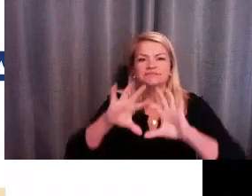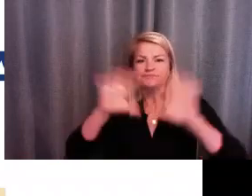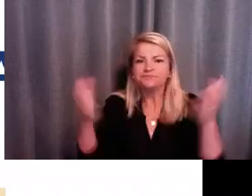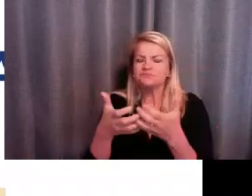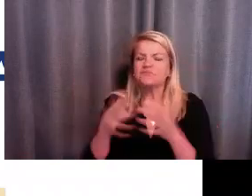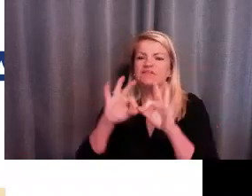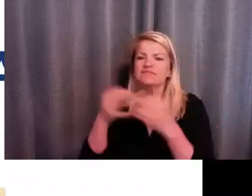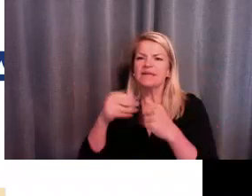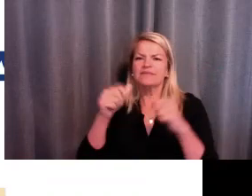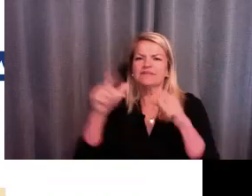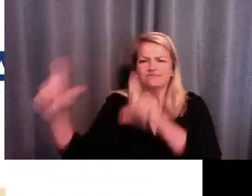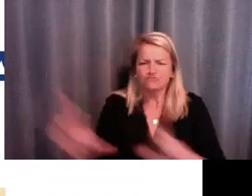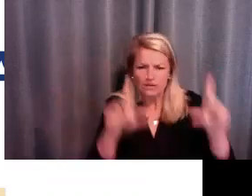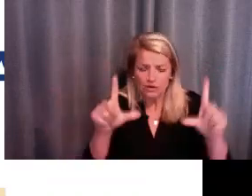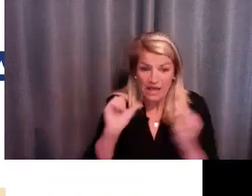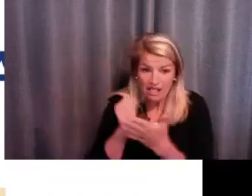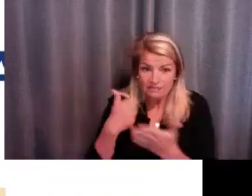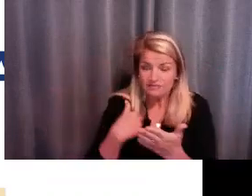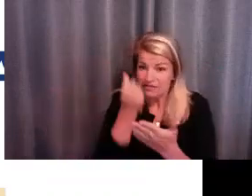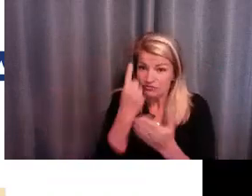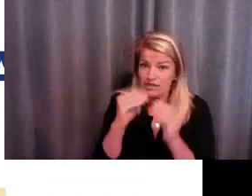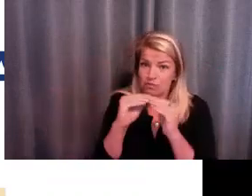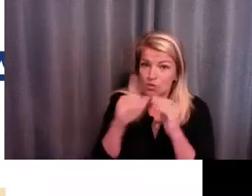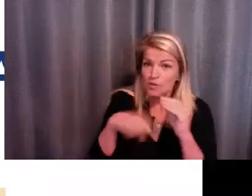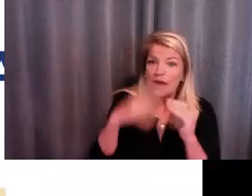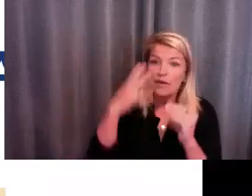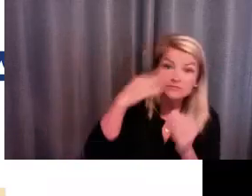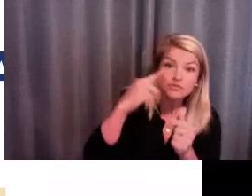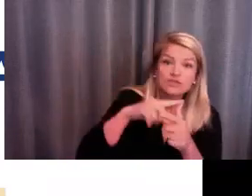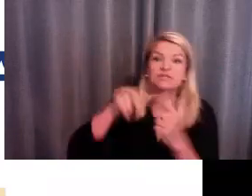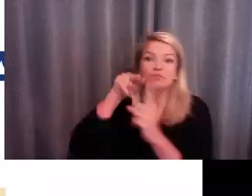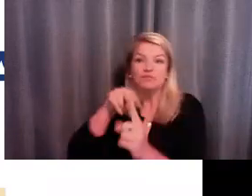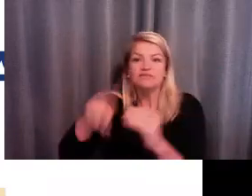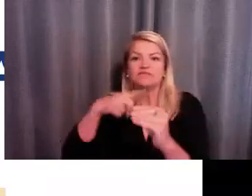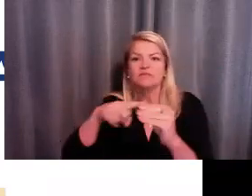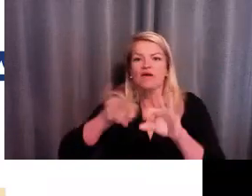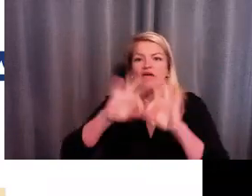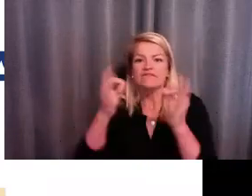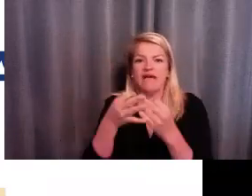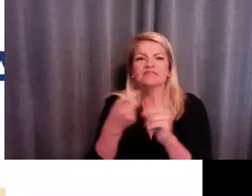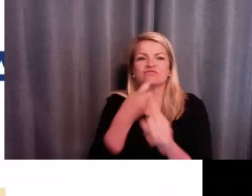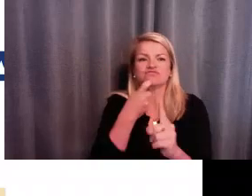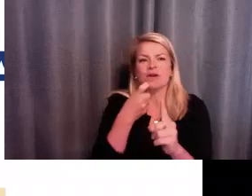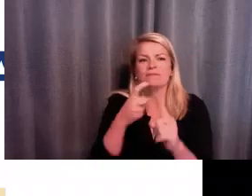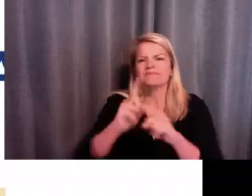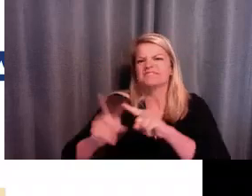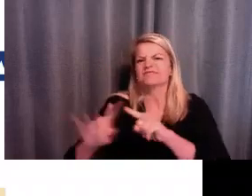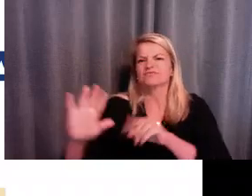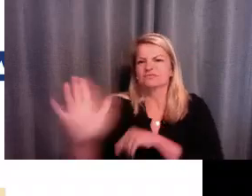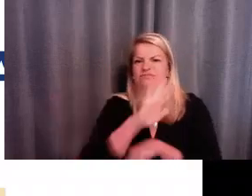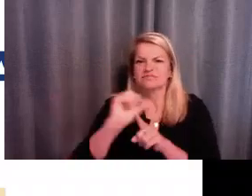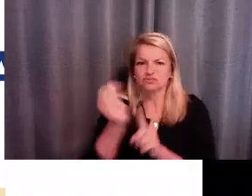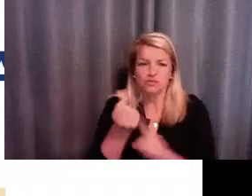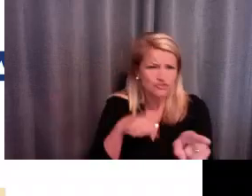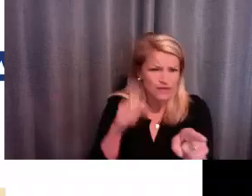I better understand the experiences and perspectives of the families and from their narratives. So if you